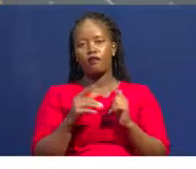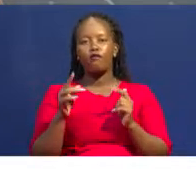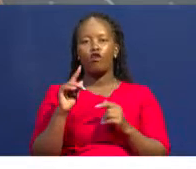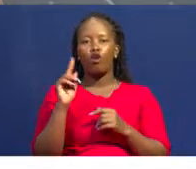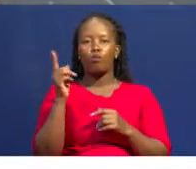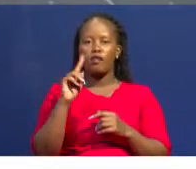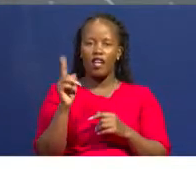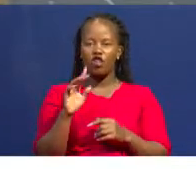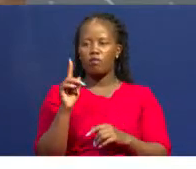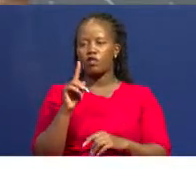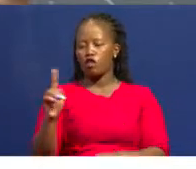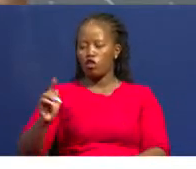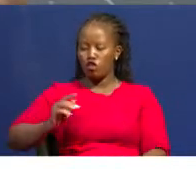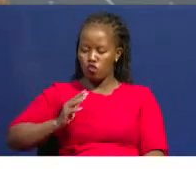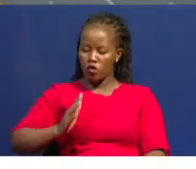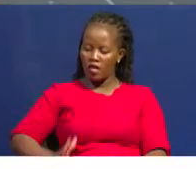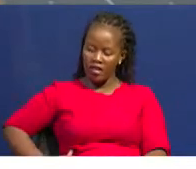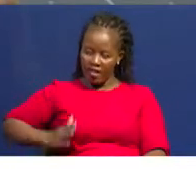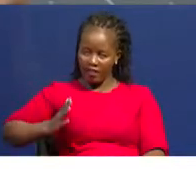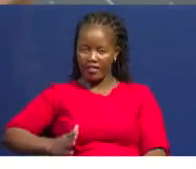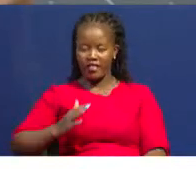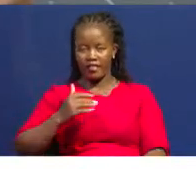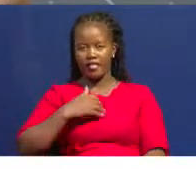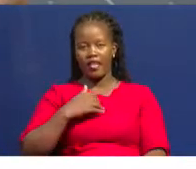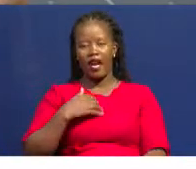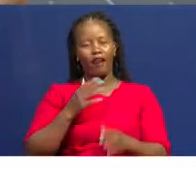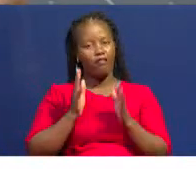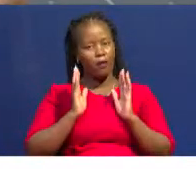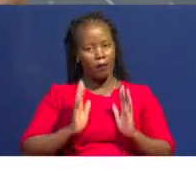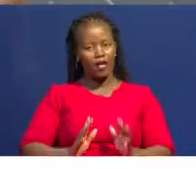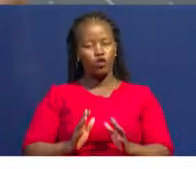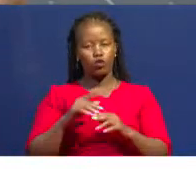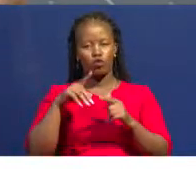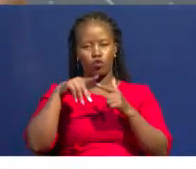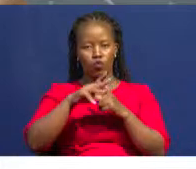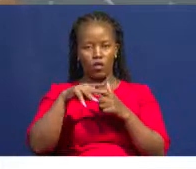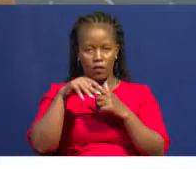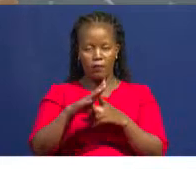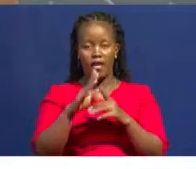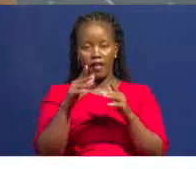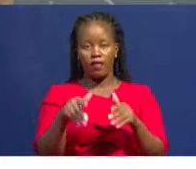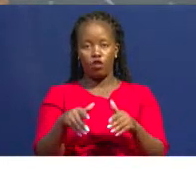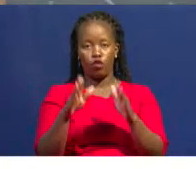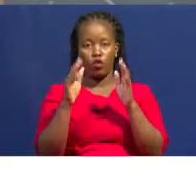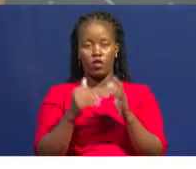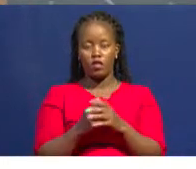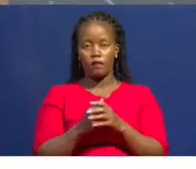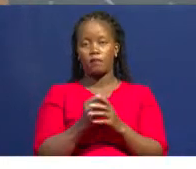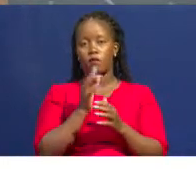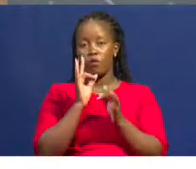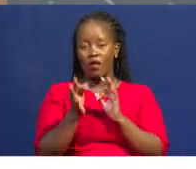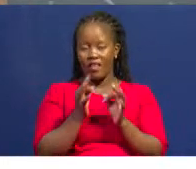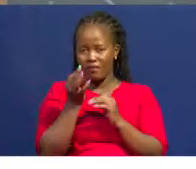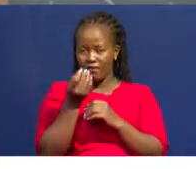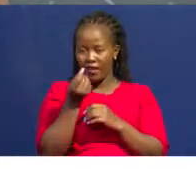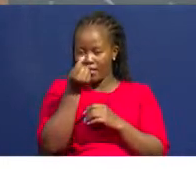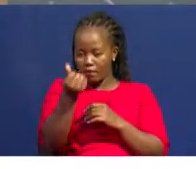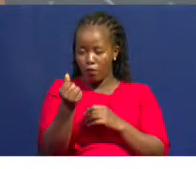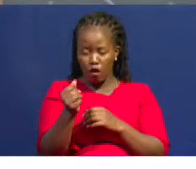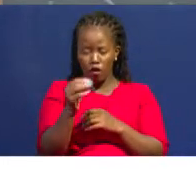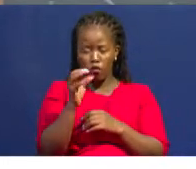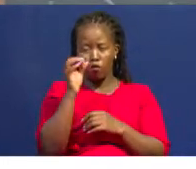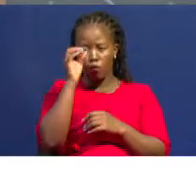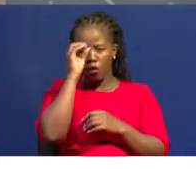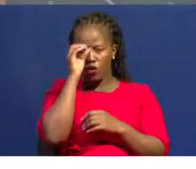Naivasha, there's somebody who should be repairing that road. Because a small pothole can cause